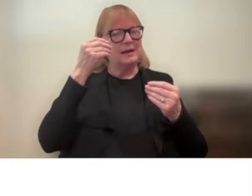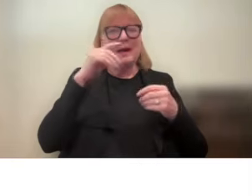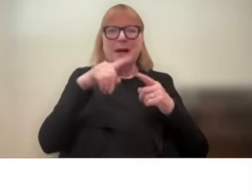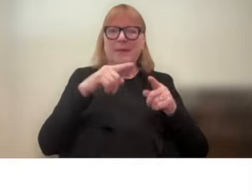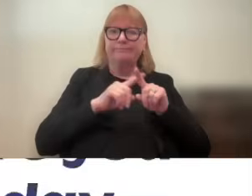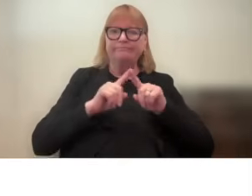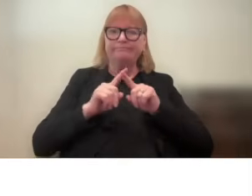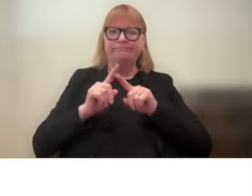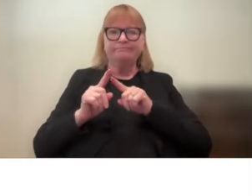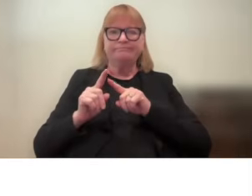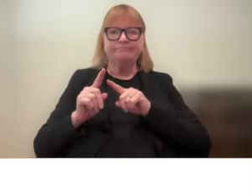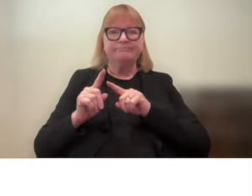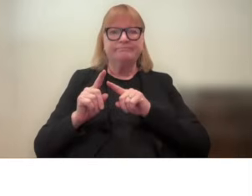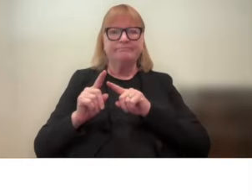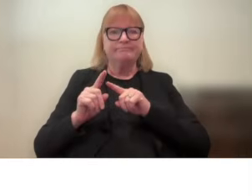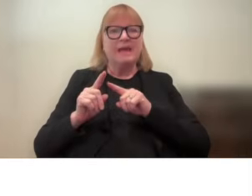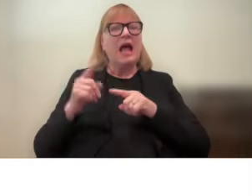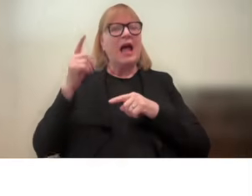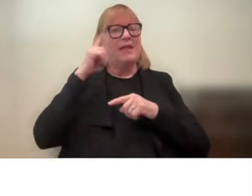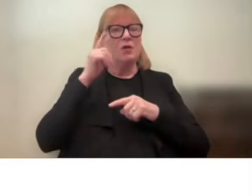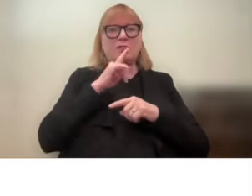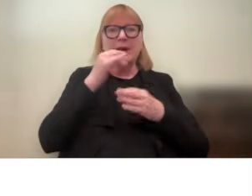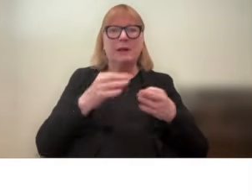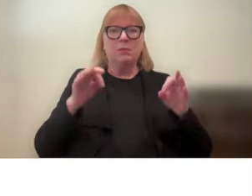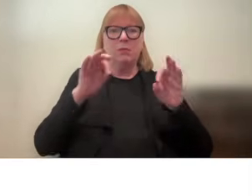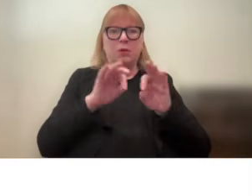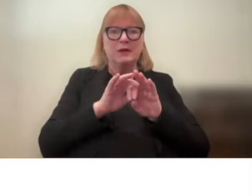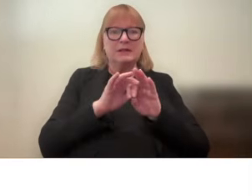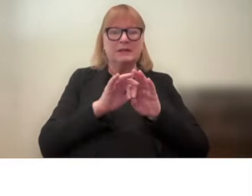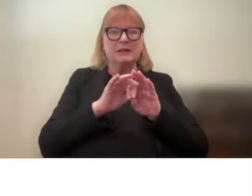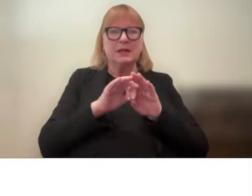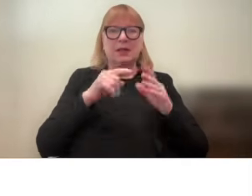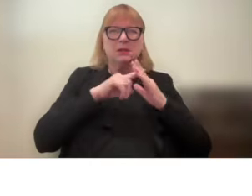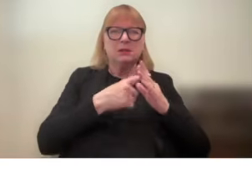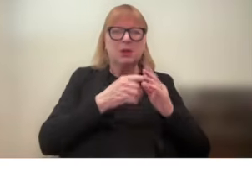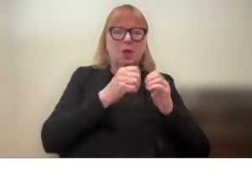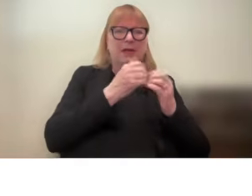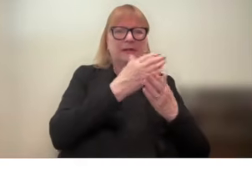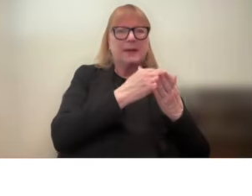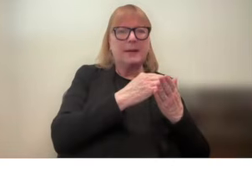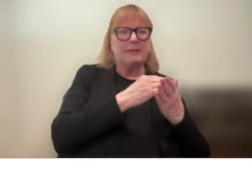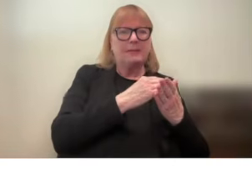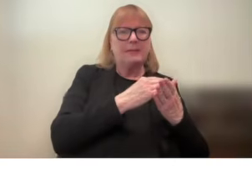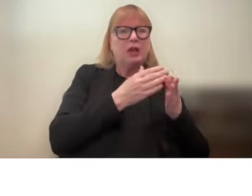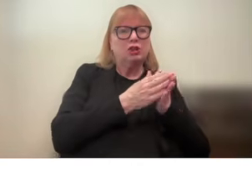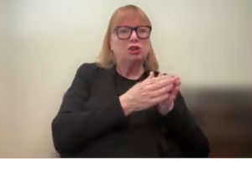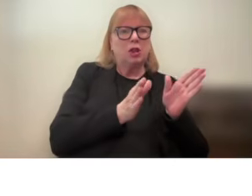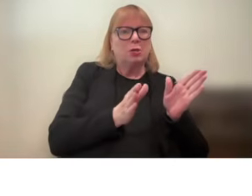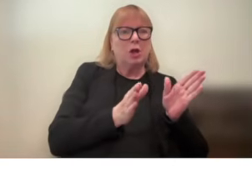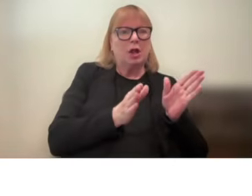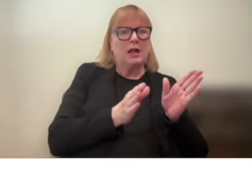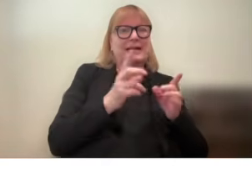all of that, I think it's really important to kind of start with some